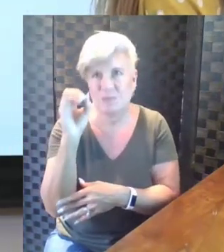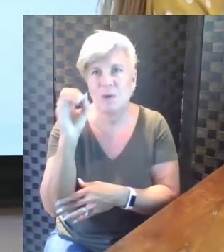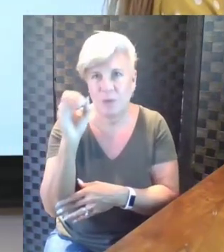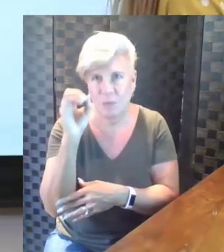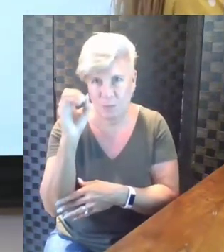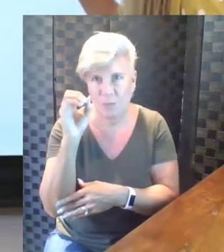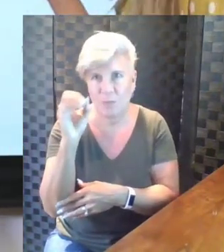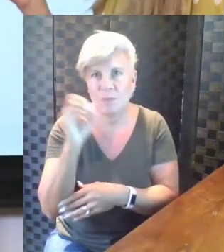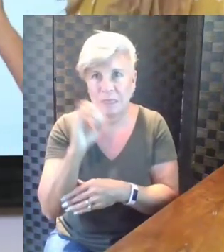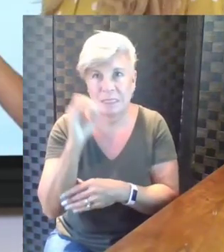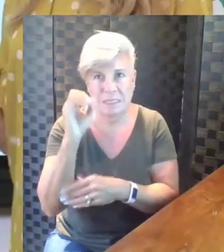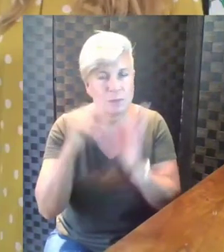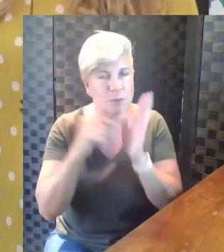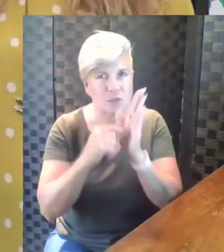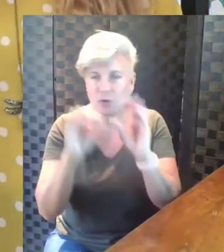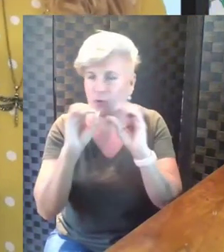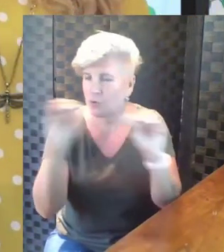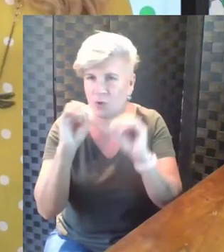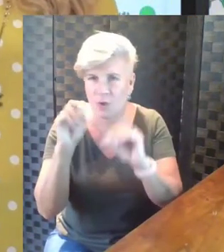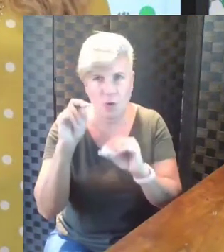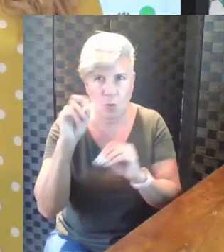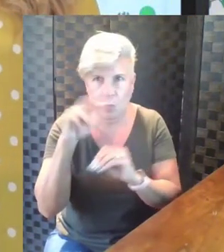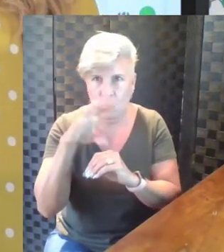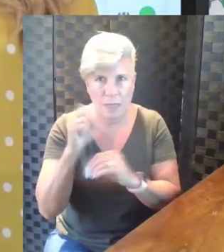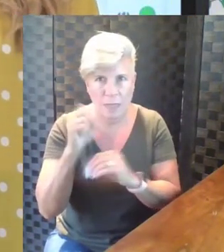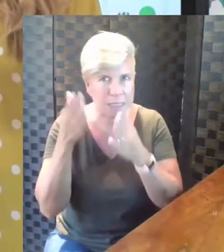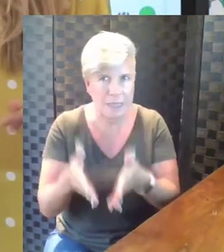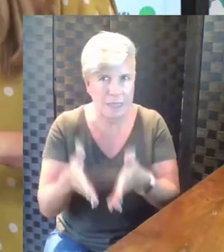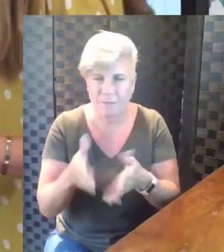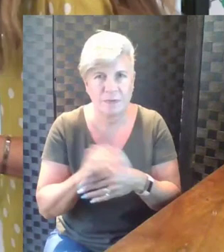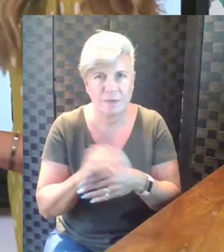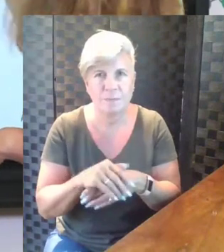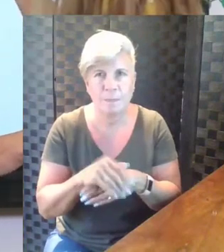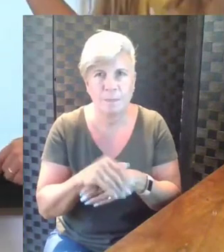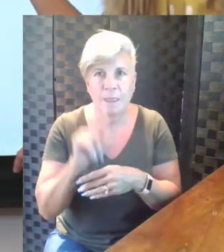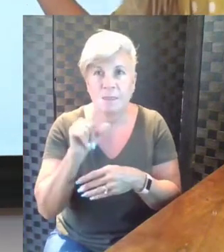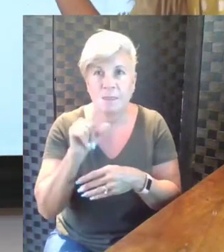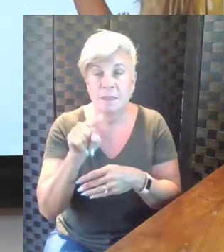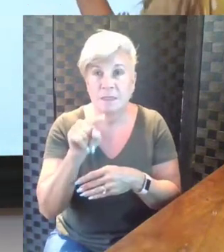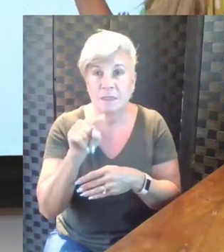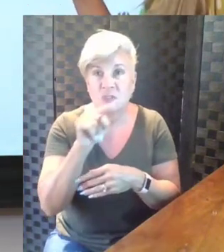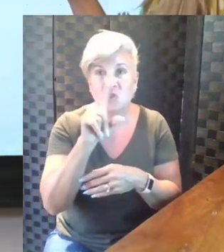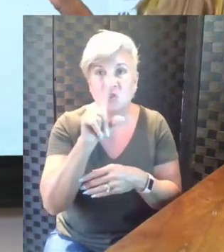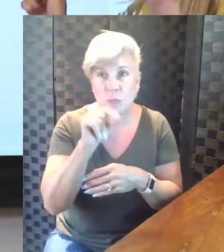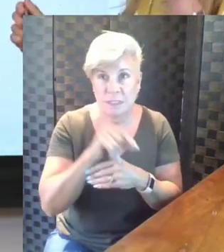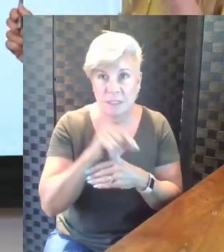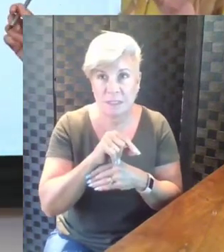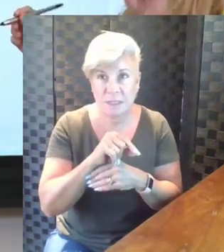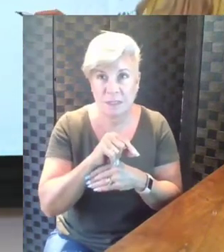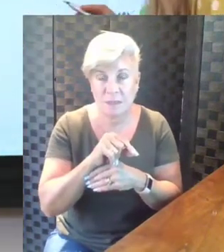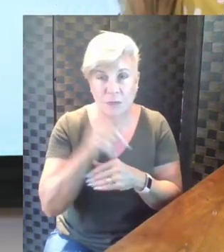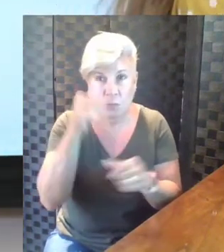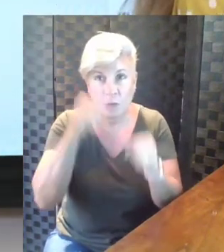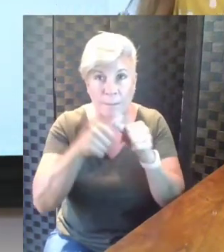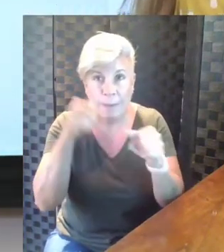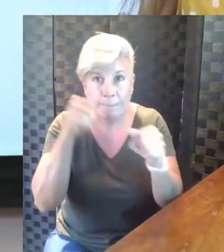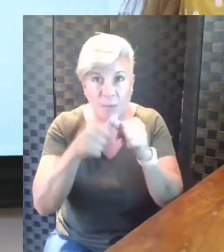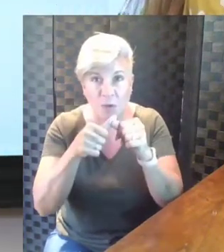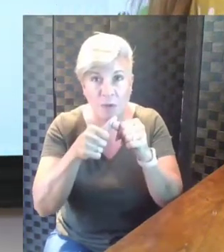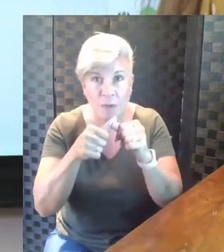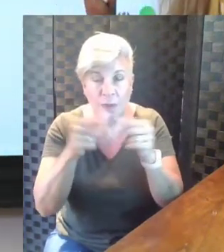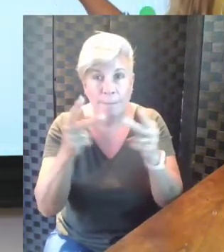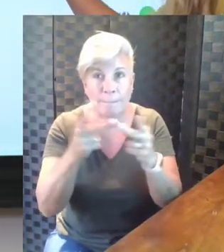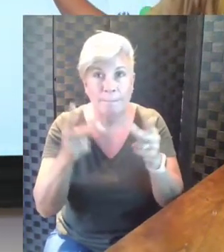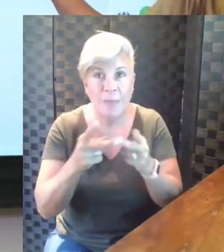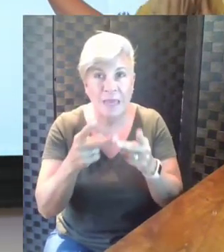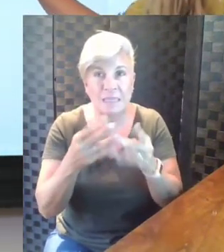A 0. The 0 shows that I don't have any ones left over. So this is 20. Remember,